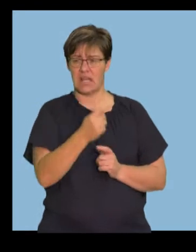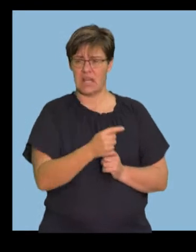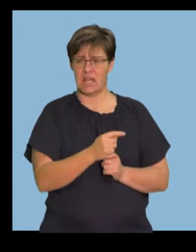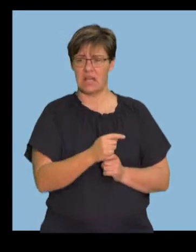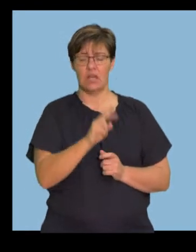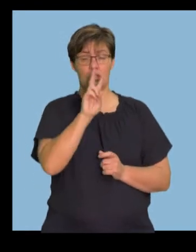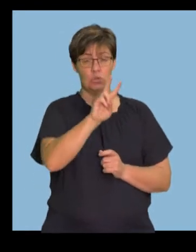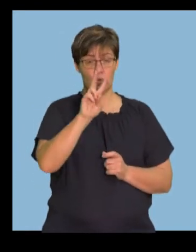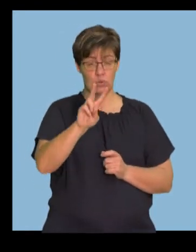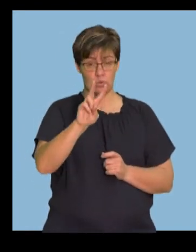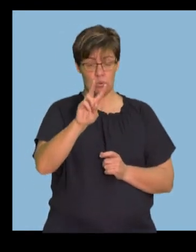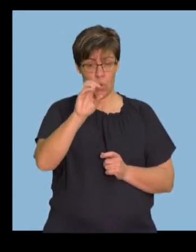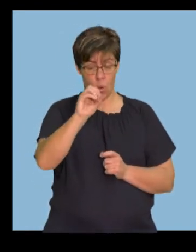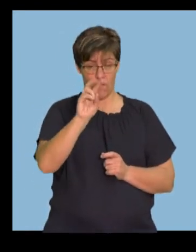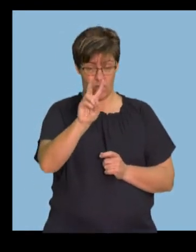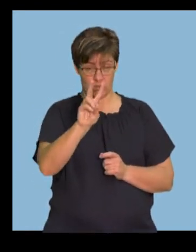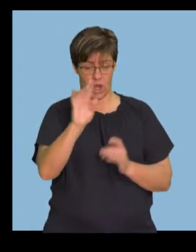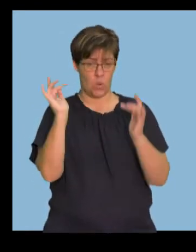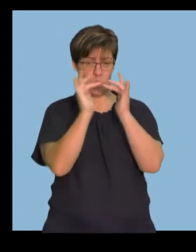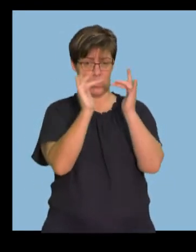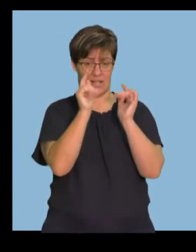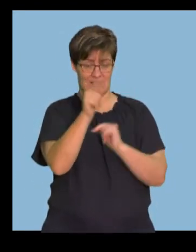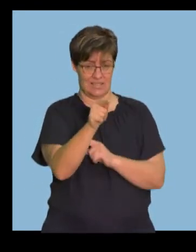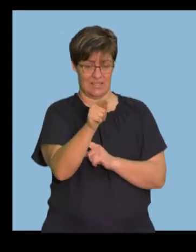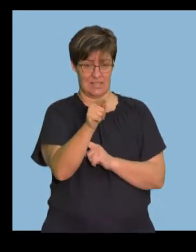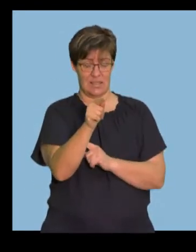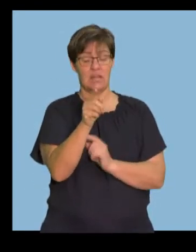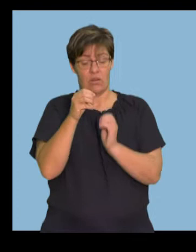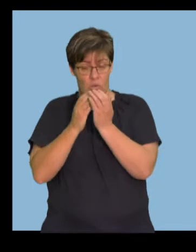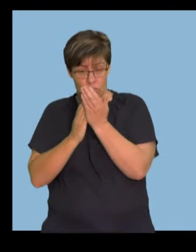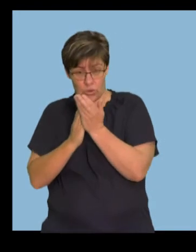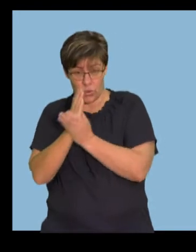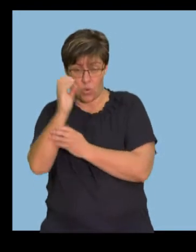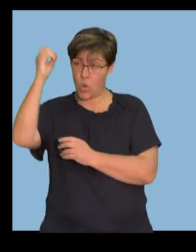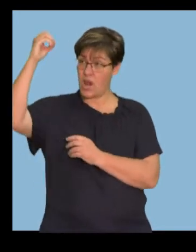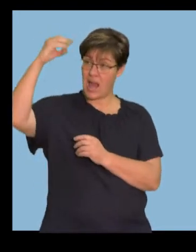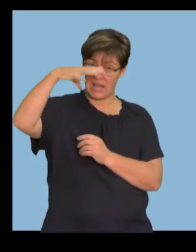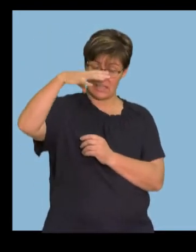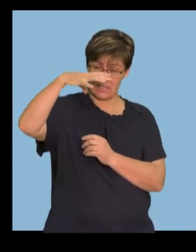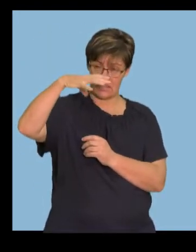220 volts that is connected to that light bulb will actually